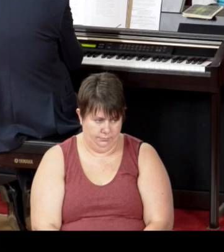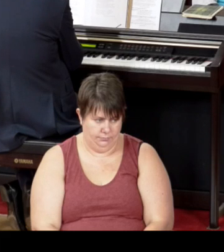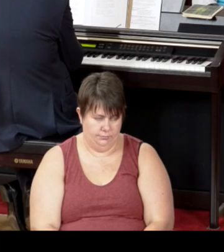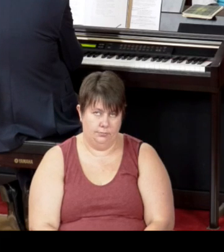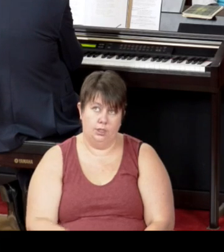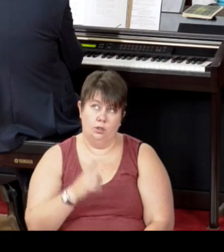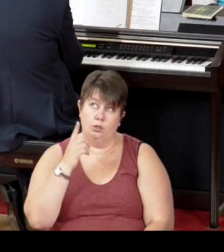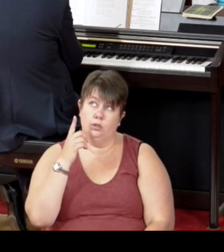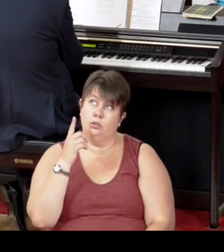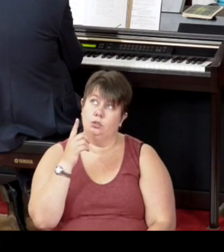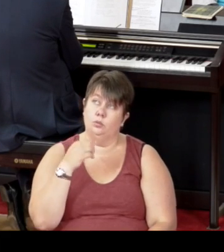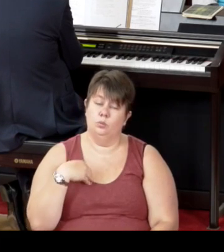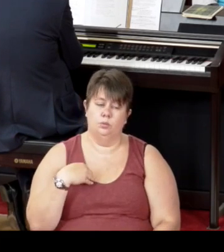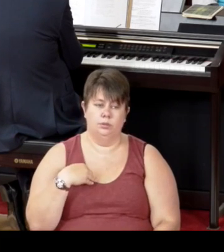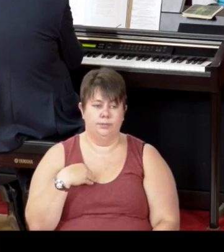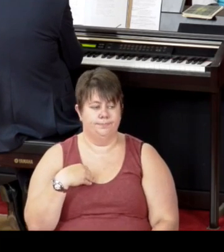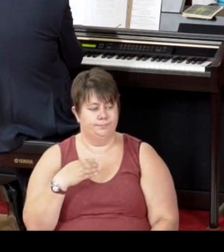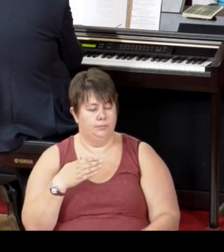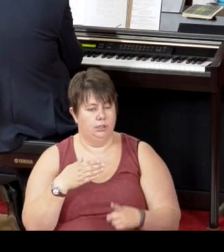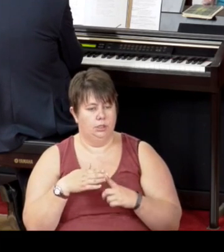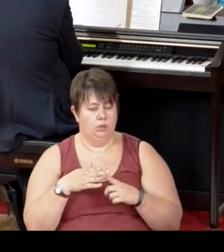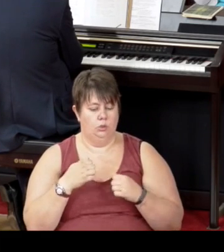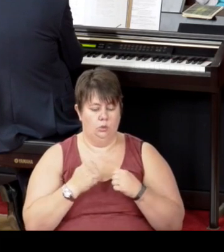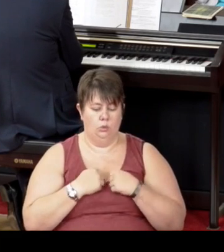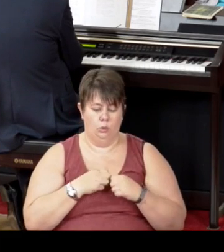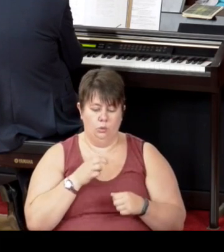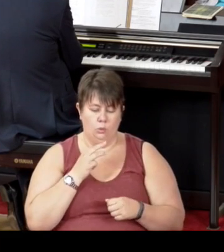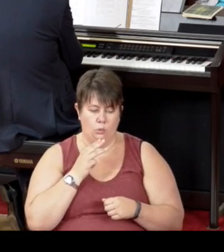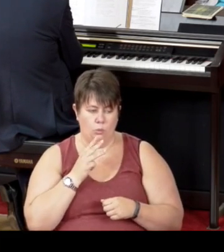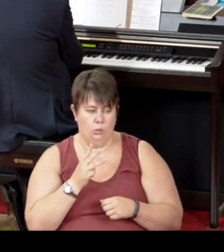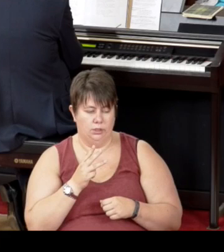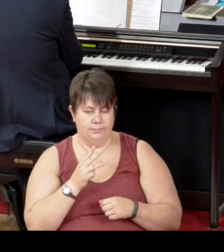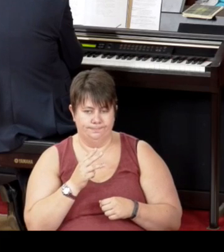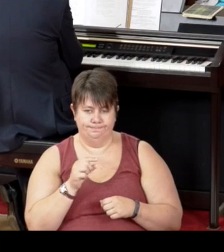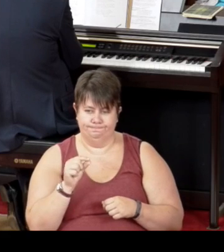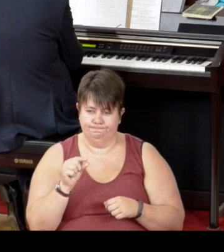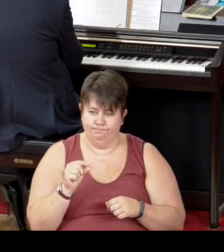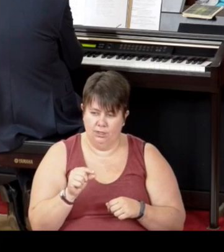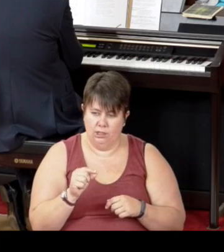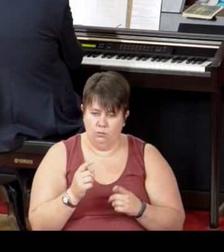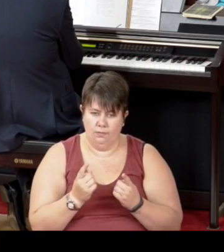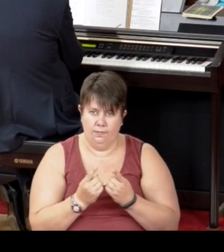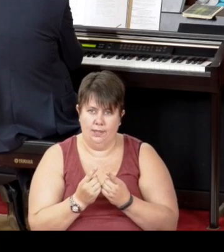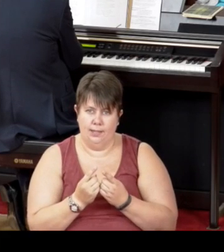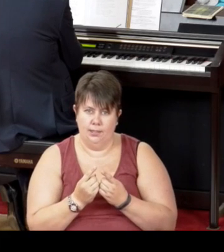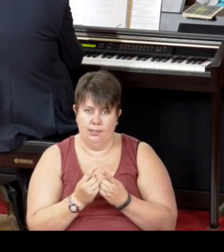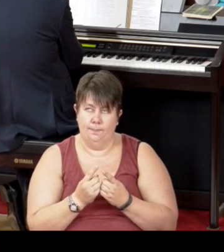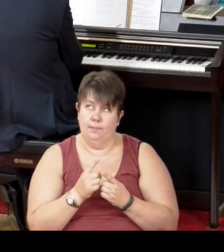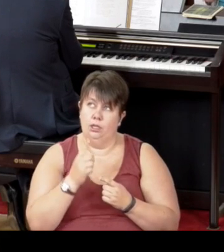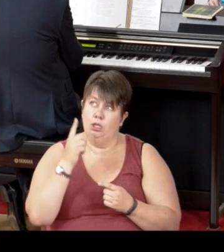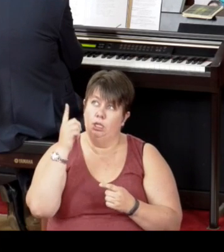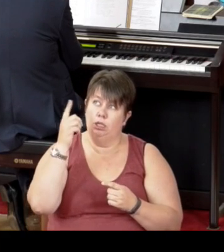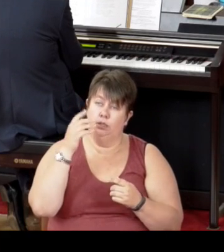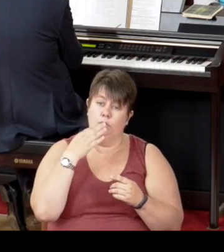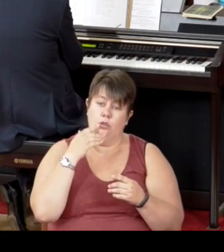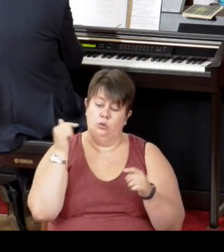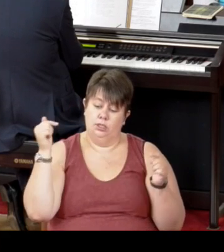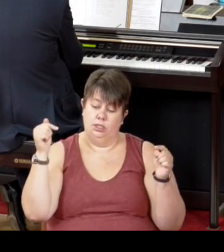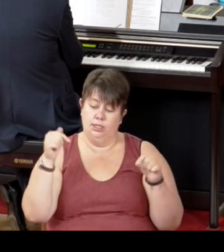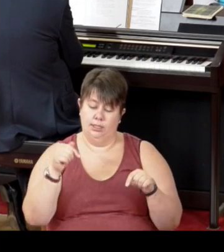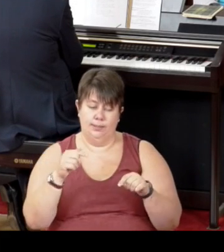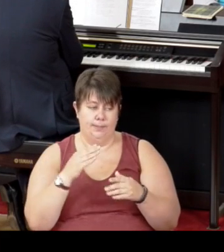Lord God, we recognize that our words alone can do so little, but your presence can do so